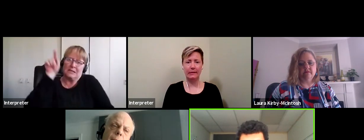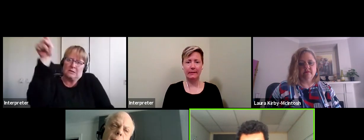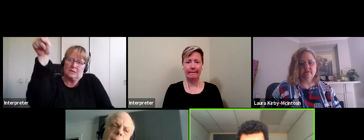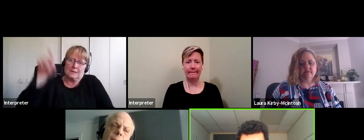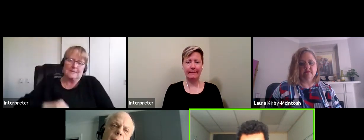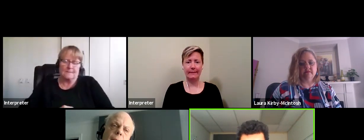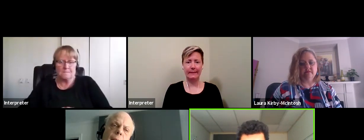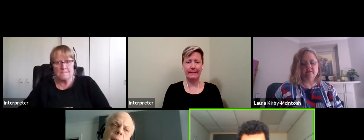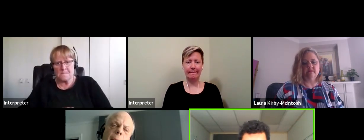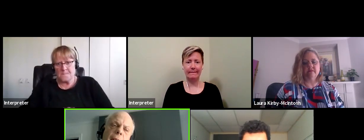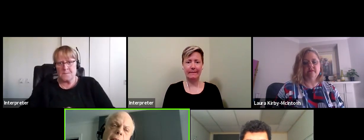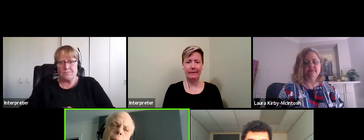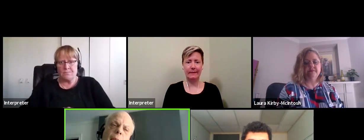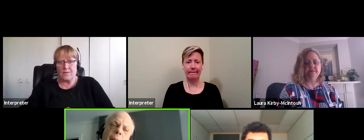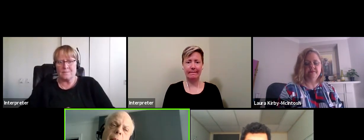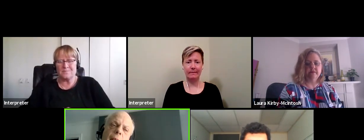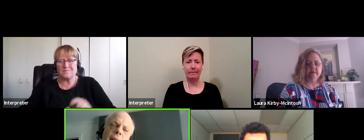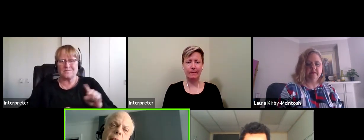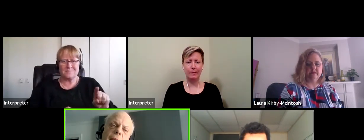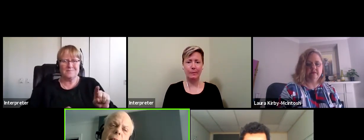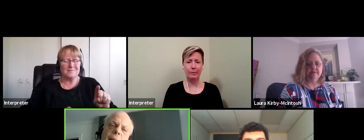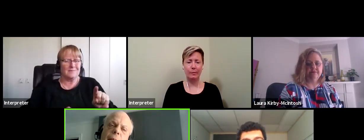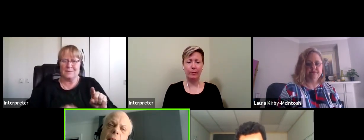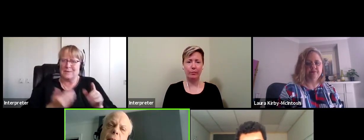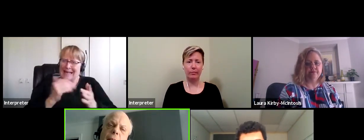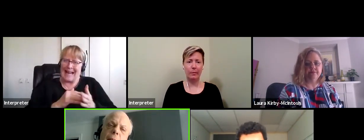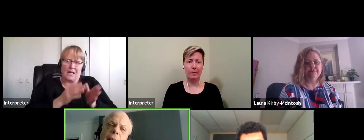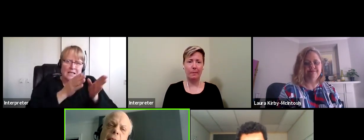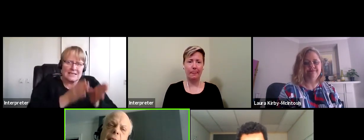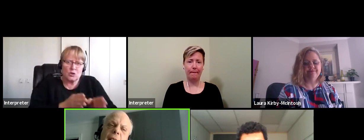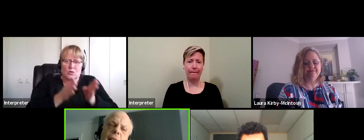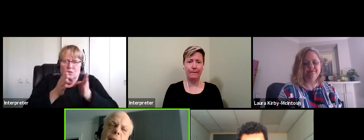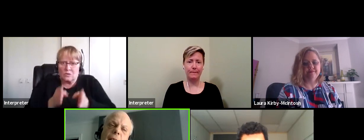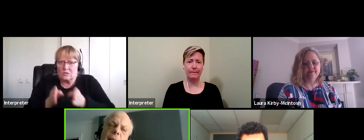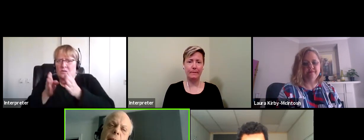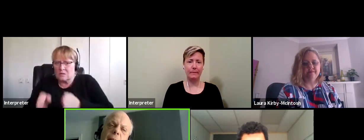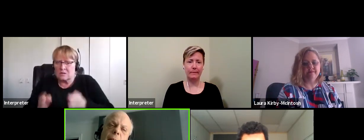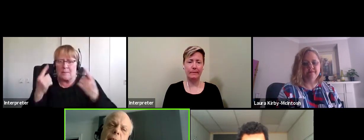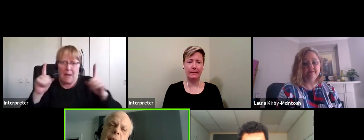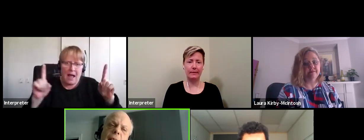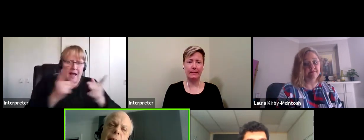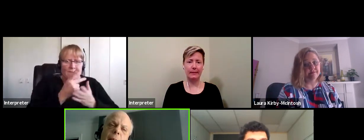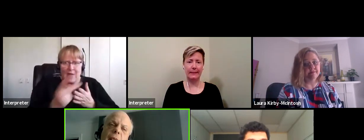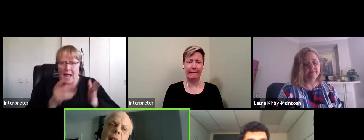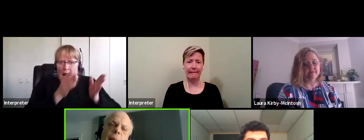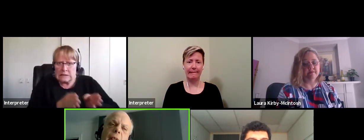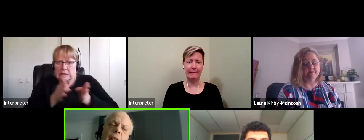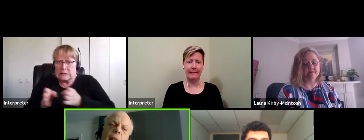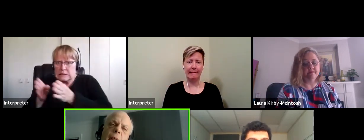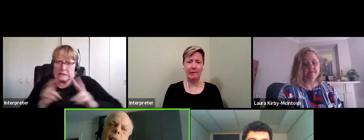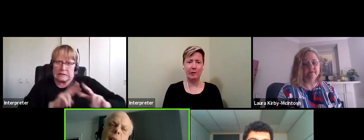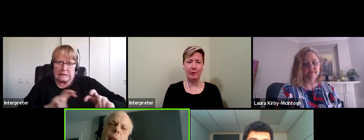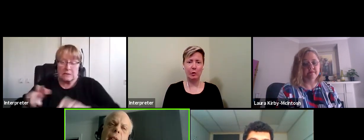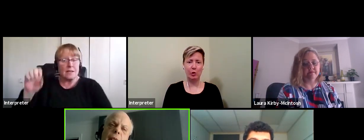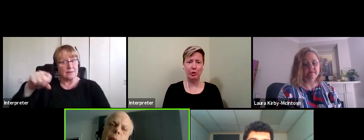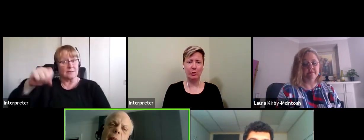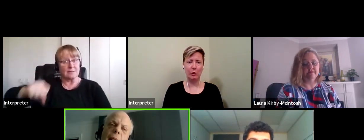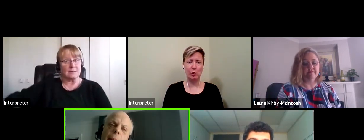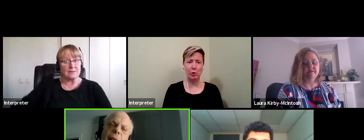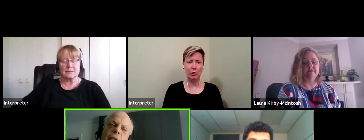intellectual disability might need. But it's a one-by-one incident of whether they get in or they don't. And Precisely. And it varies by... We